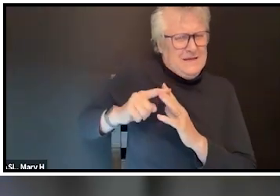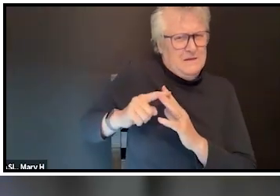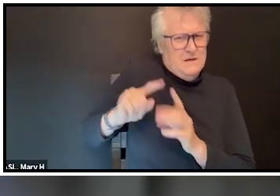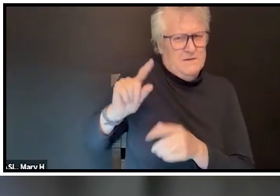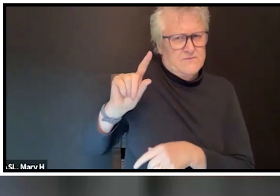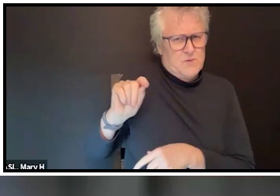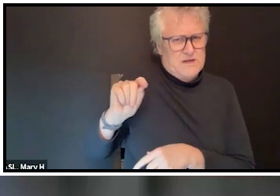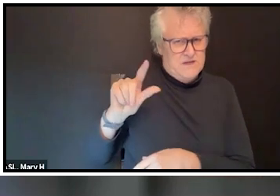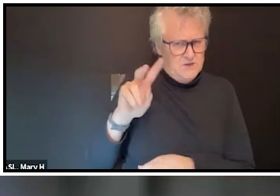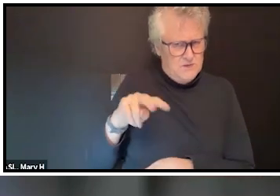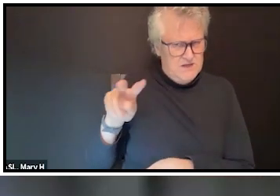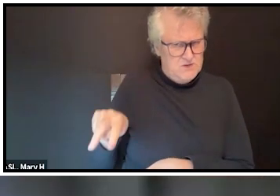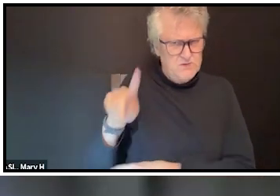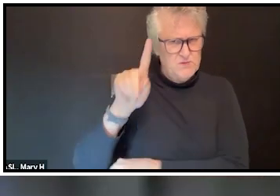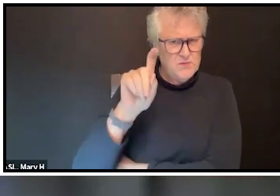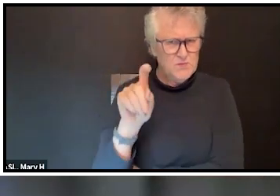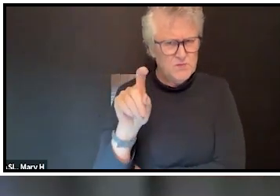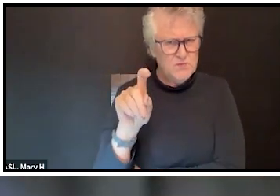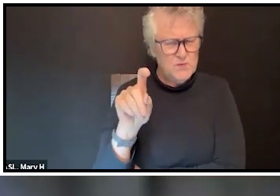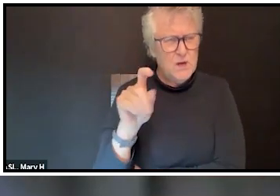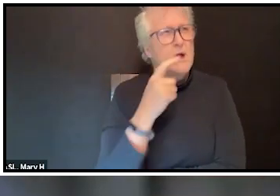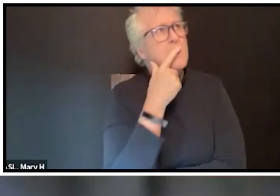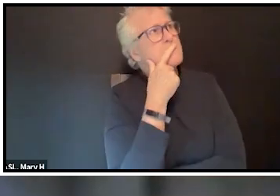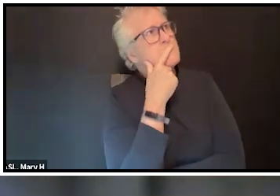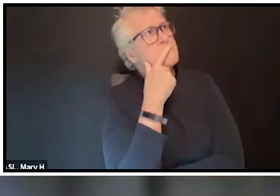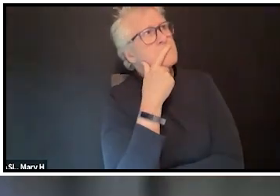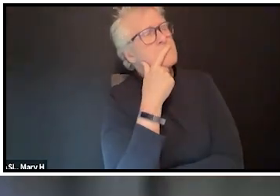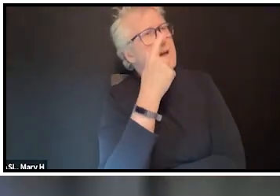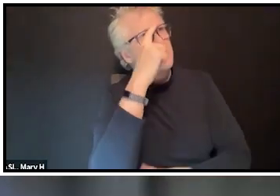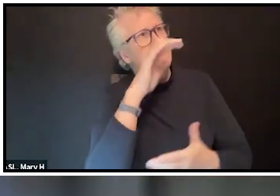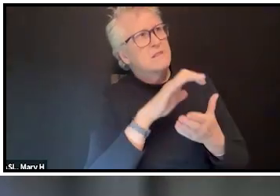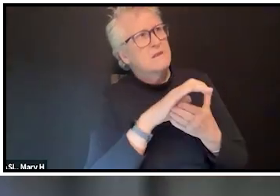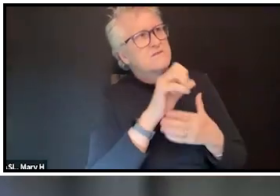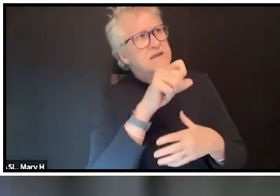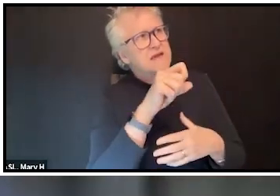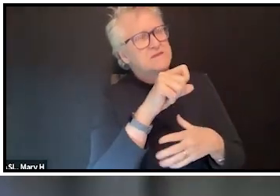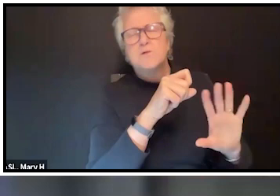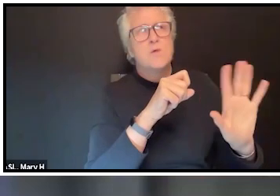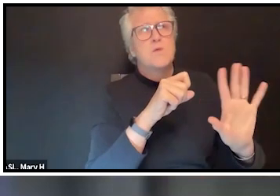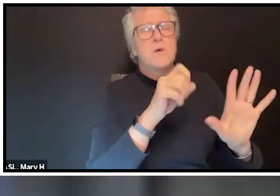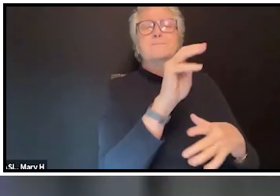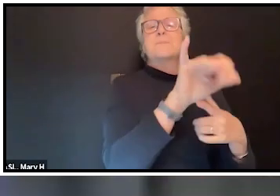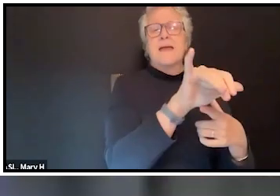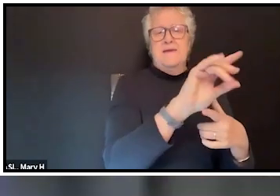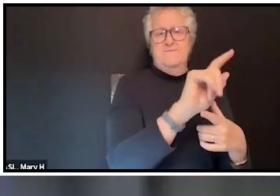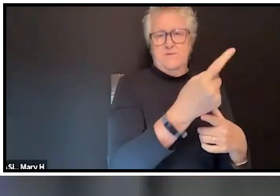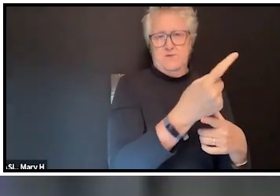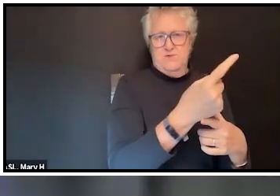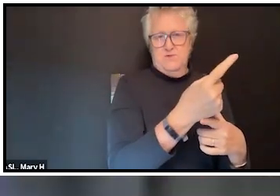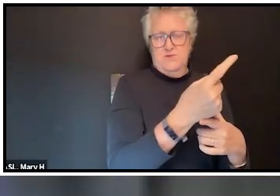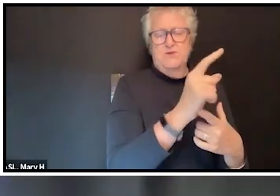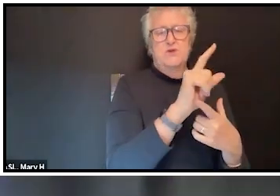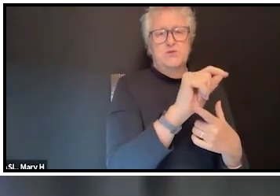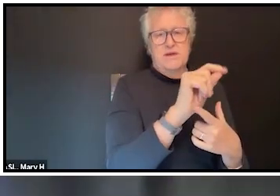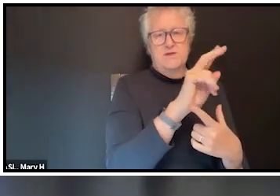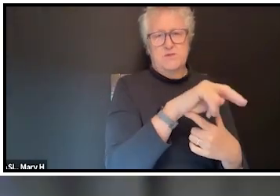I do believe, yes. Well, not in the beginning. It started in May of 2022. May 1st started our first round of